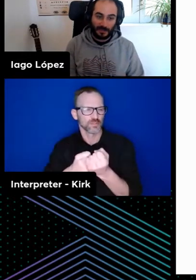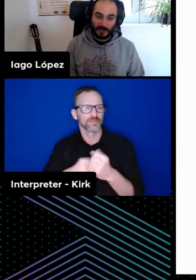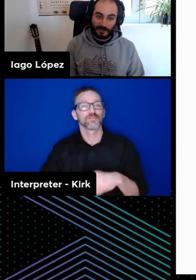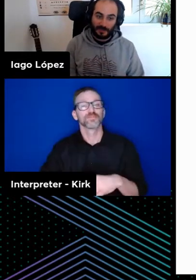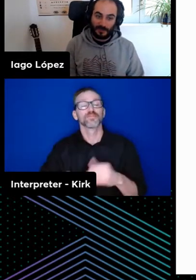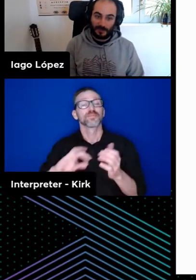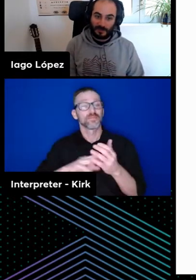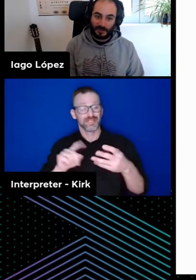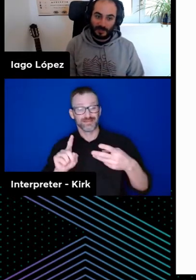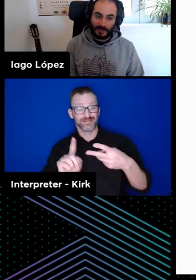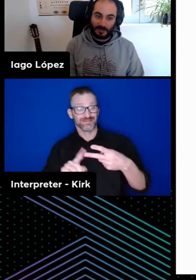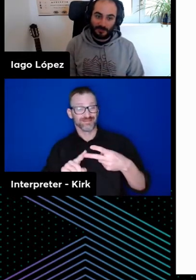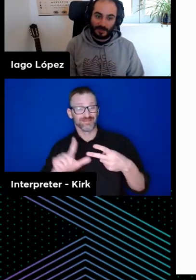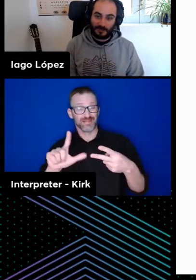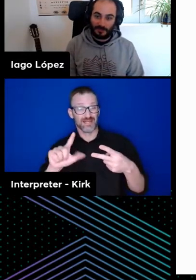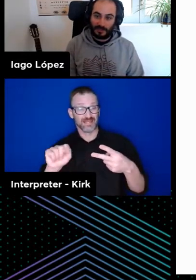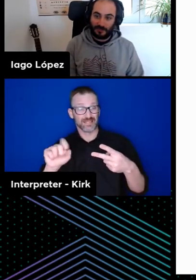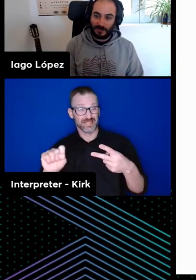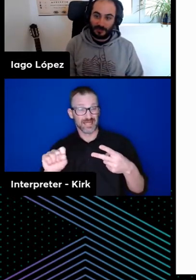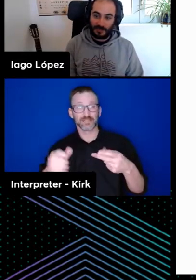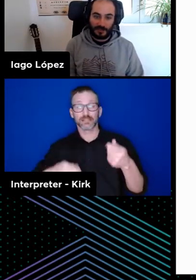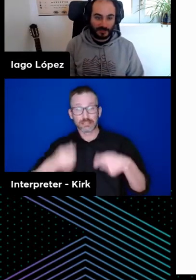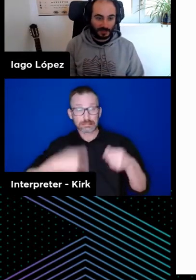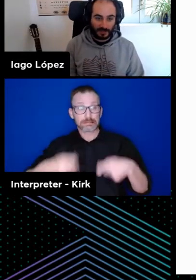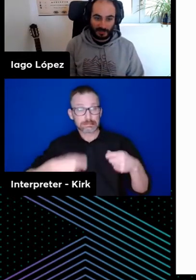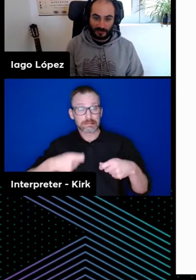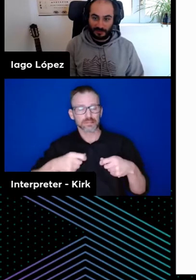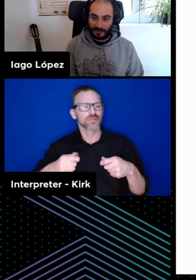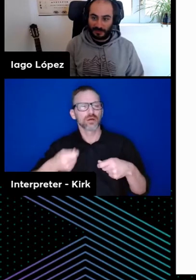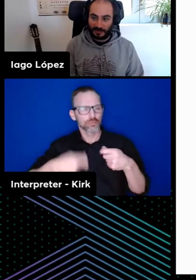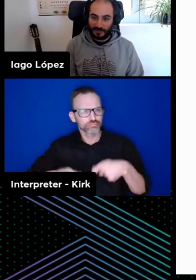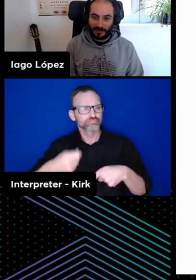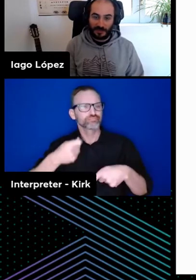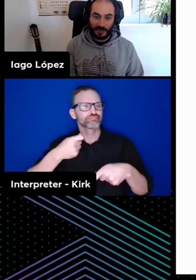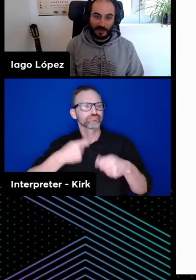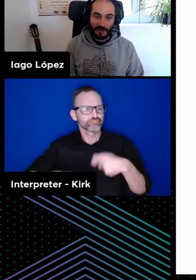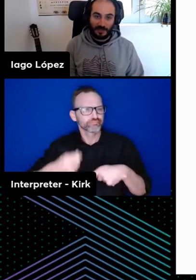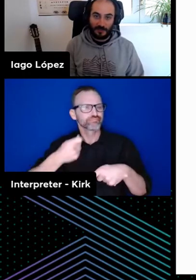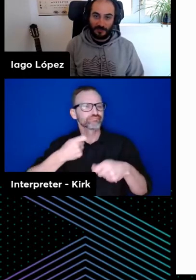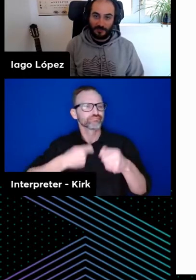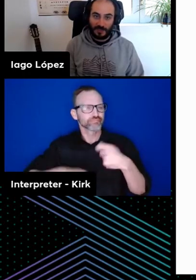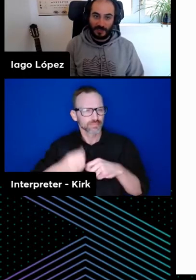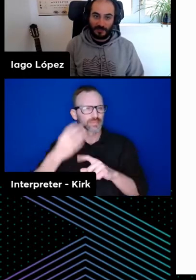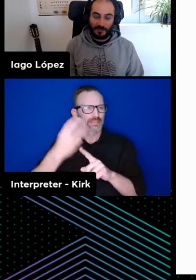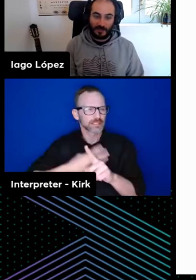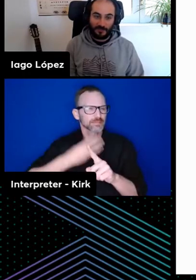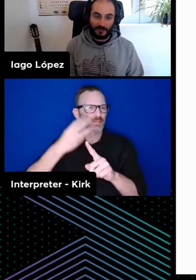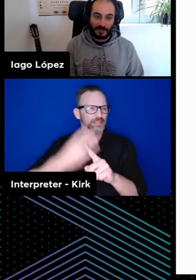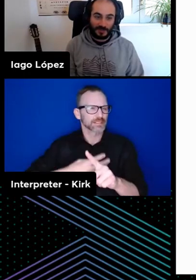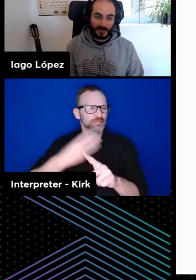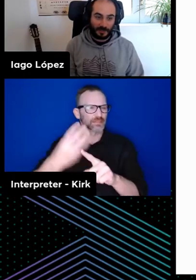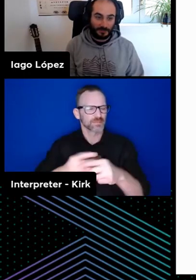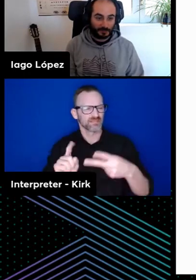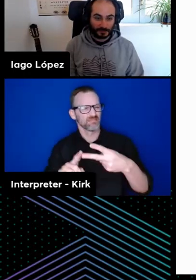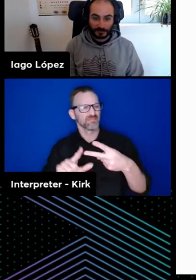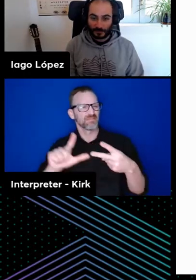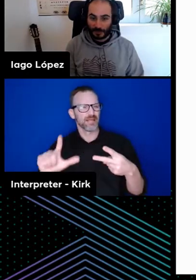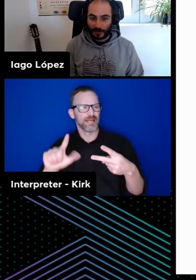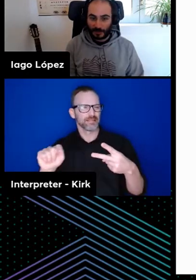slowly. So yeah, every 6 months we have a release, and yeah, this is ideal if you want to have something very